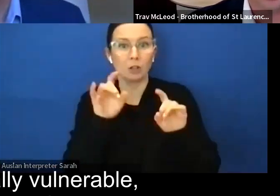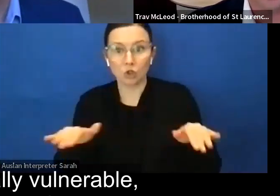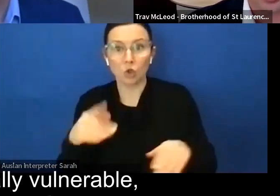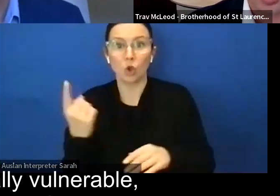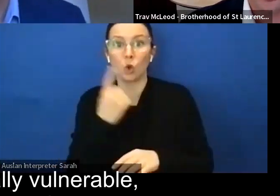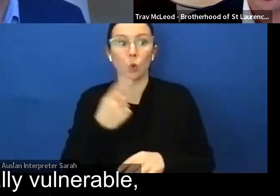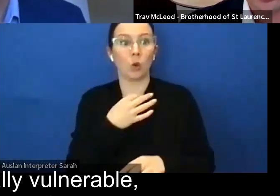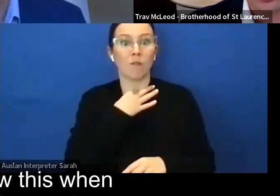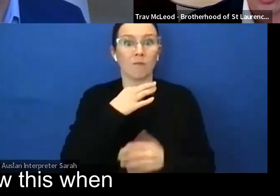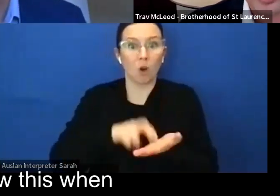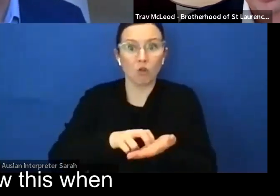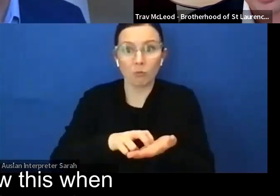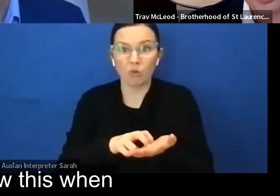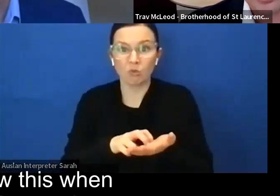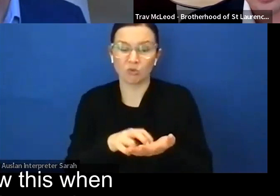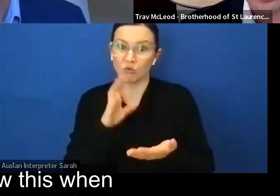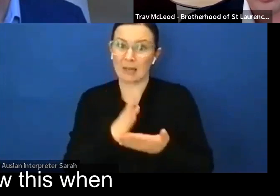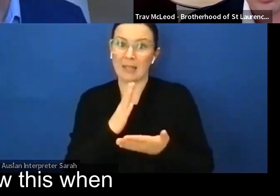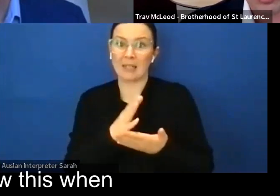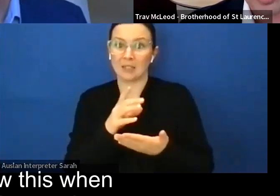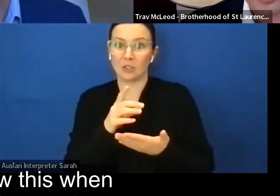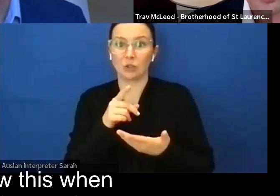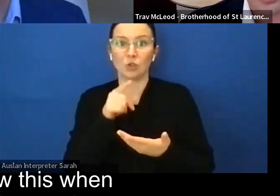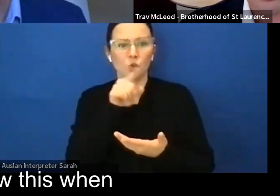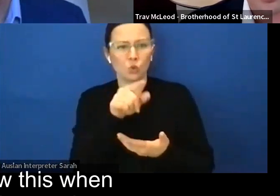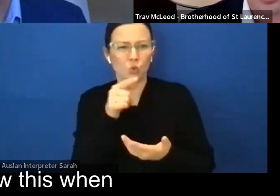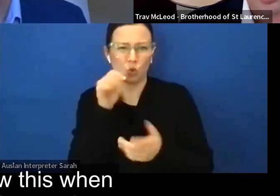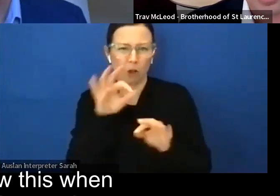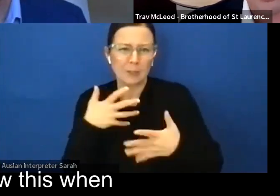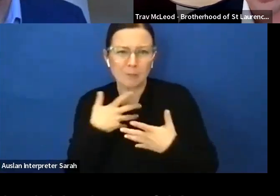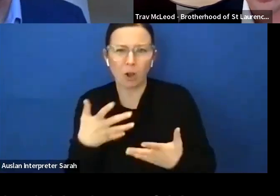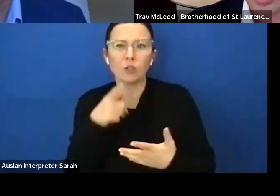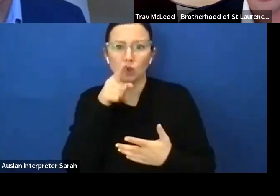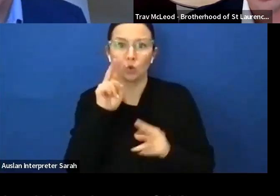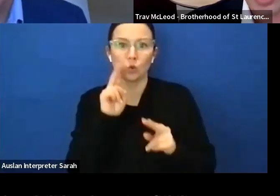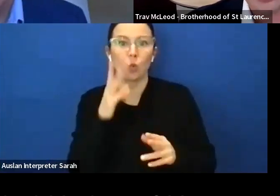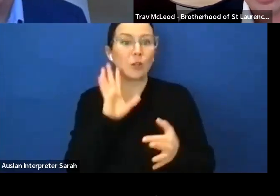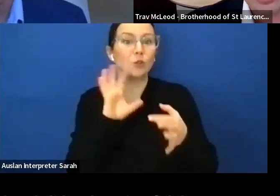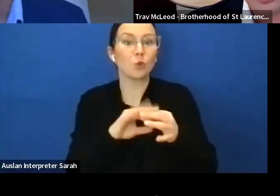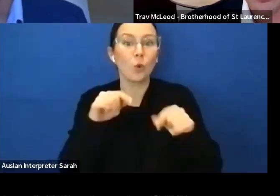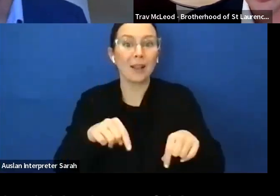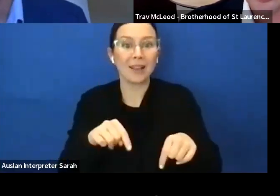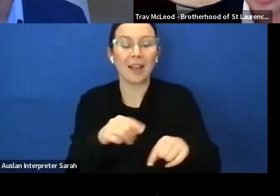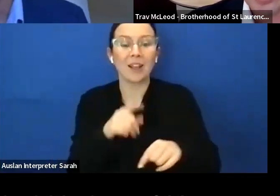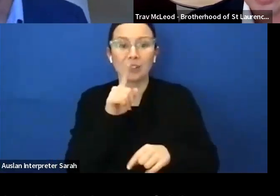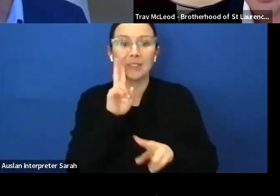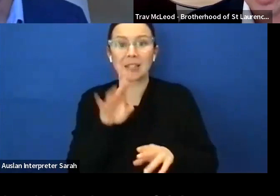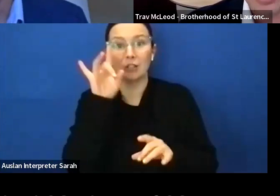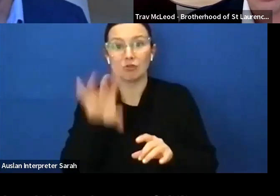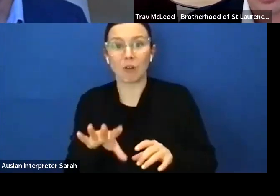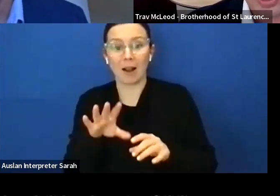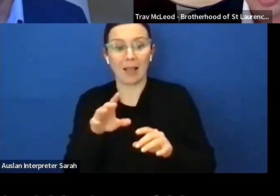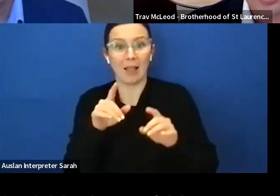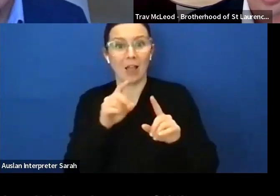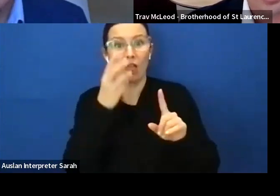vulnerable, it's little surprise, and you saw this when you joined the seminar, that Australia is ranked 32nd